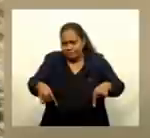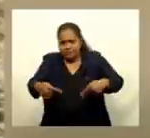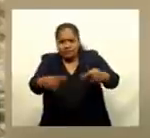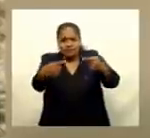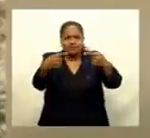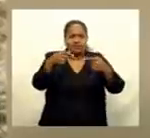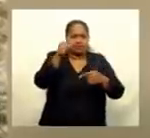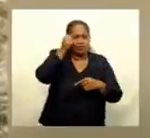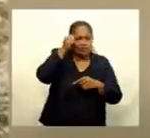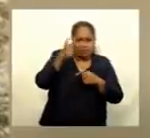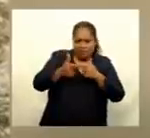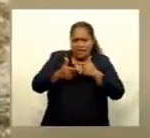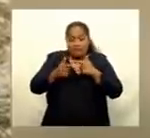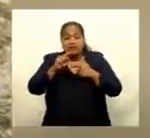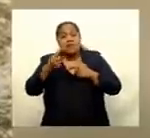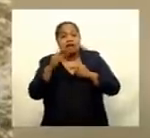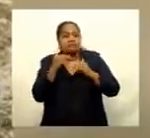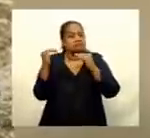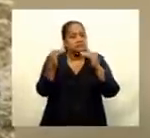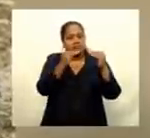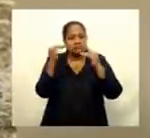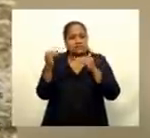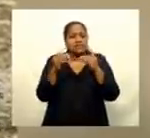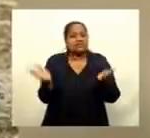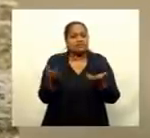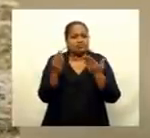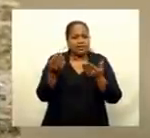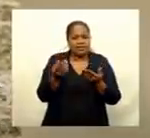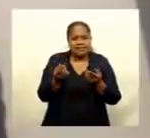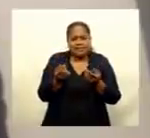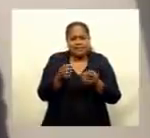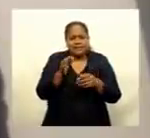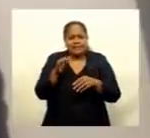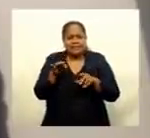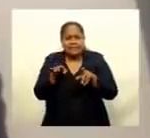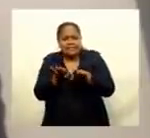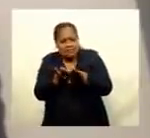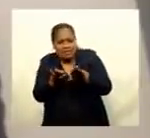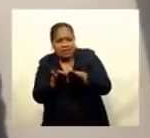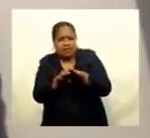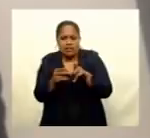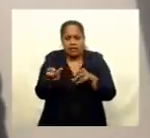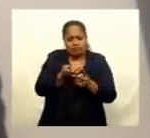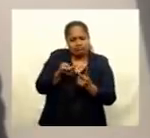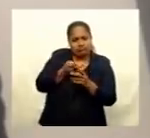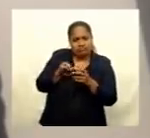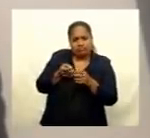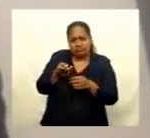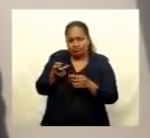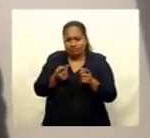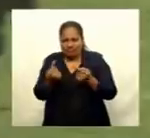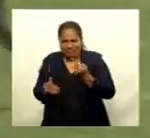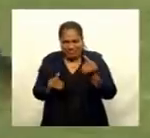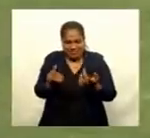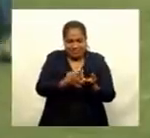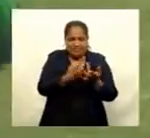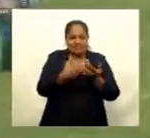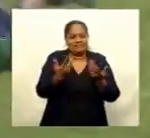is again. But equally, they play very similarly to each other, and they wouldn't have had exposure to how we